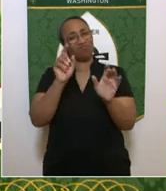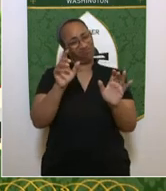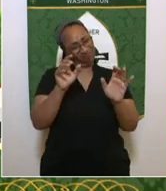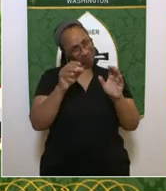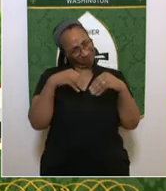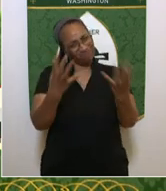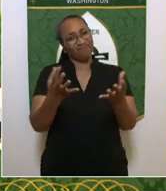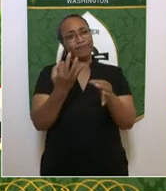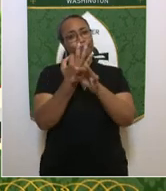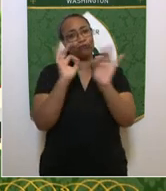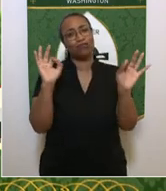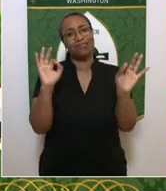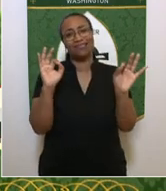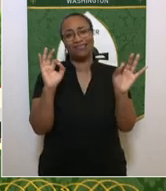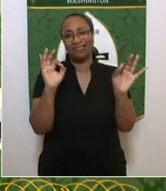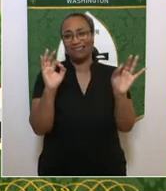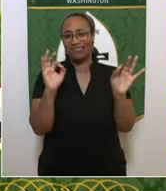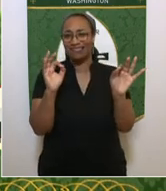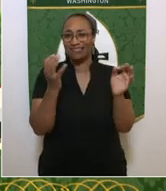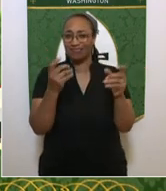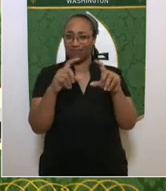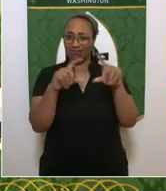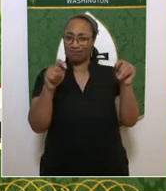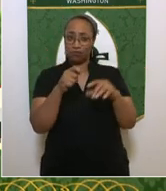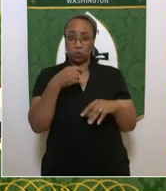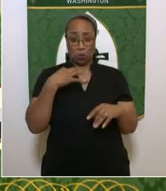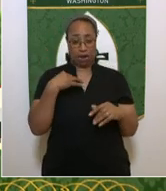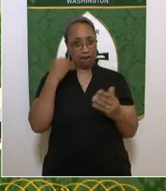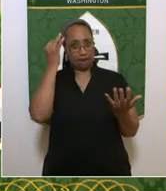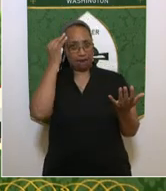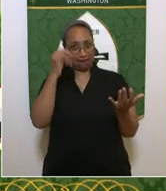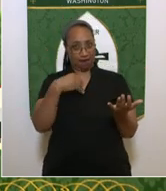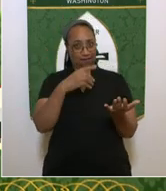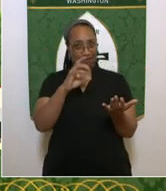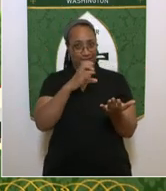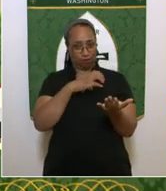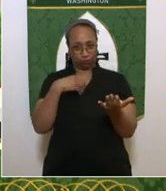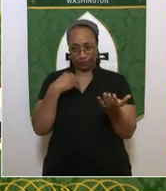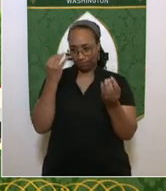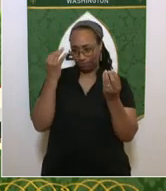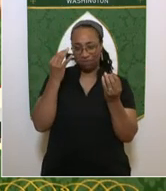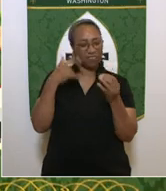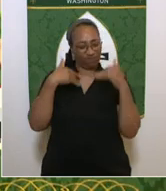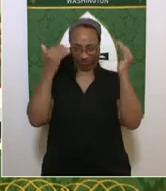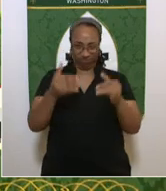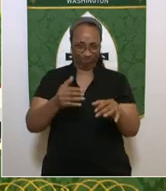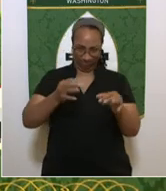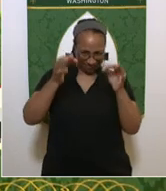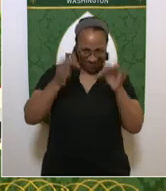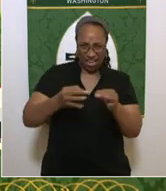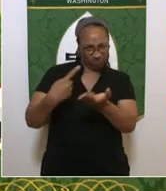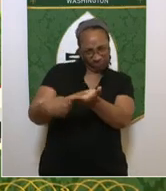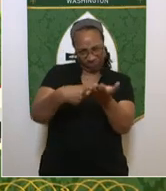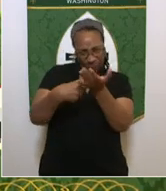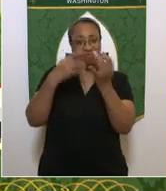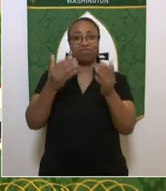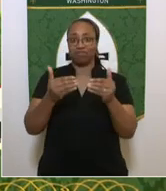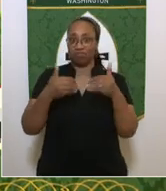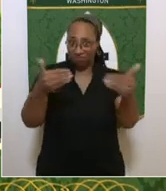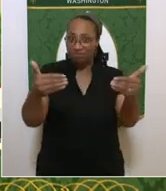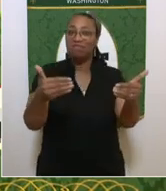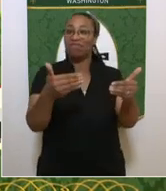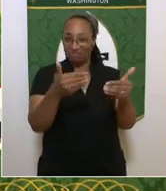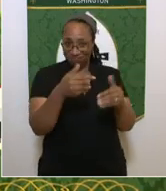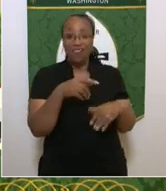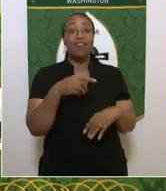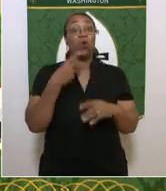law, made kids ride free. I went to the agencies to say, this is how much it's going to cost. I went to Metro,